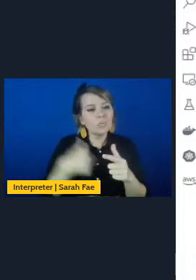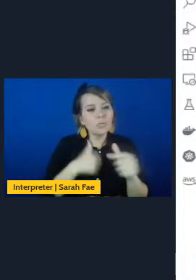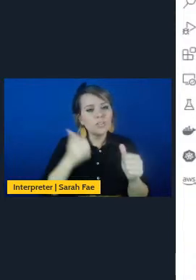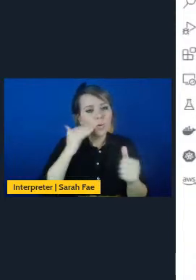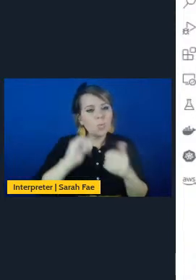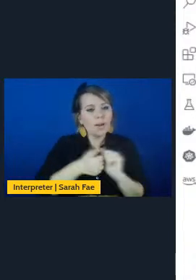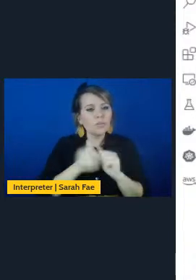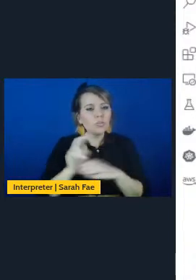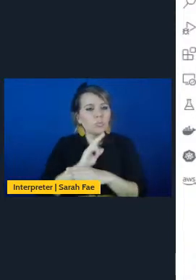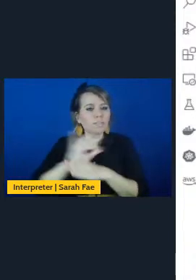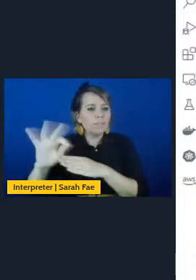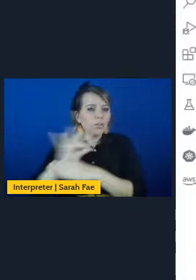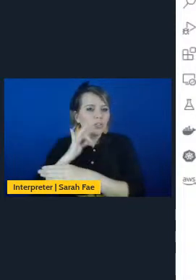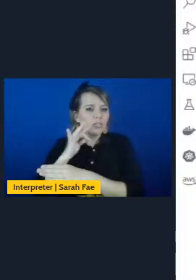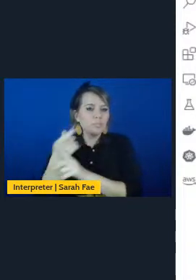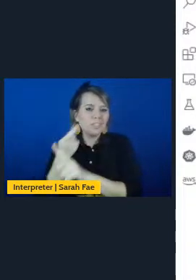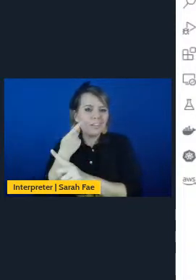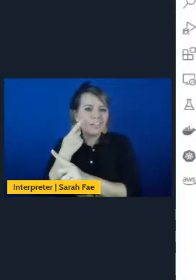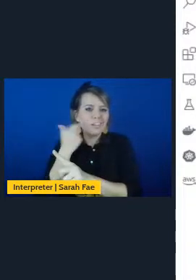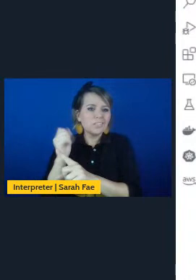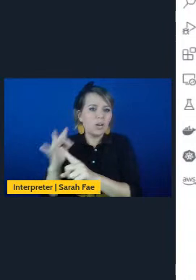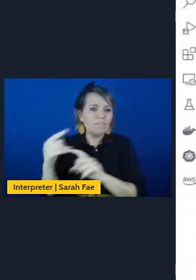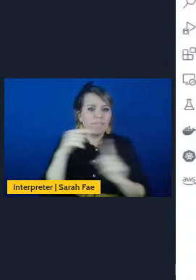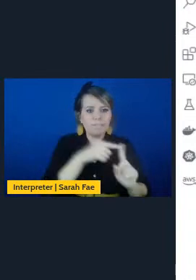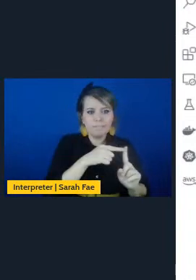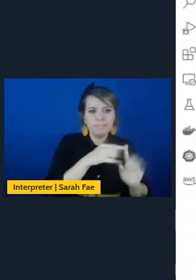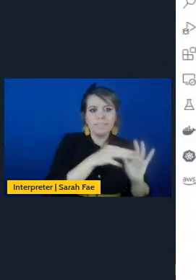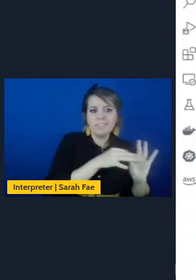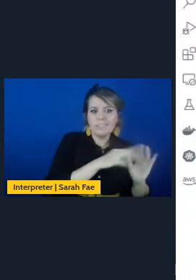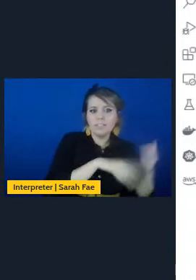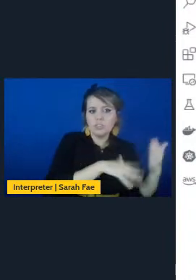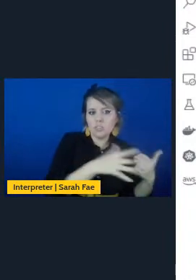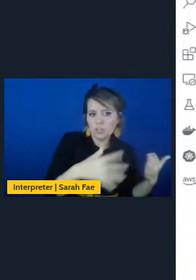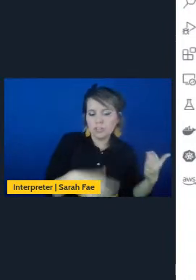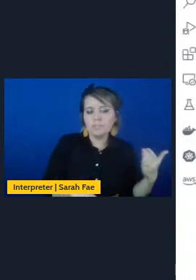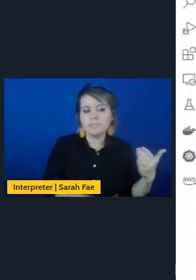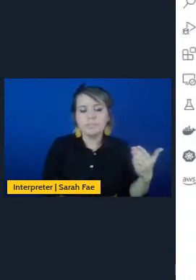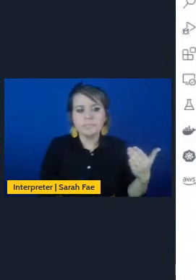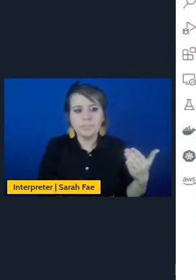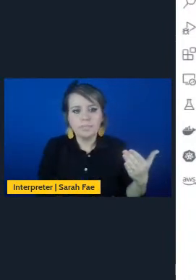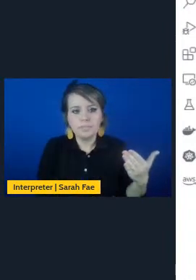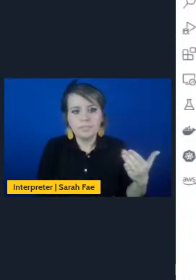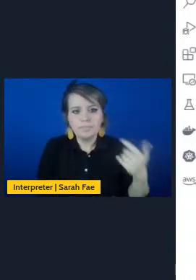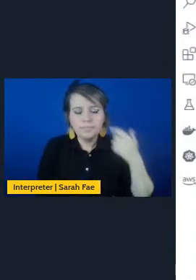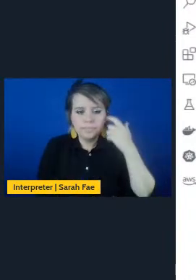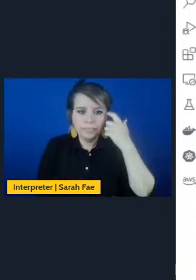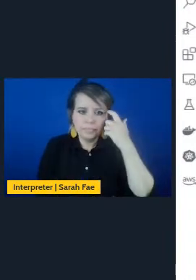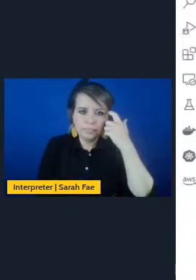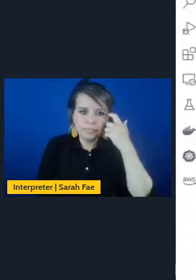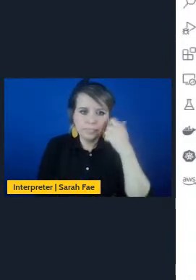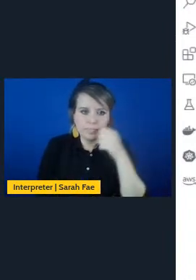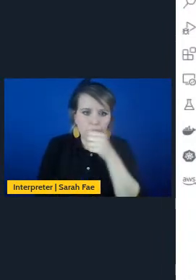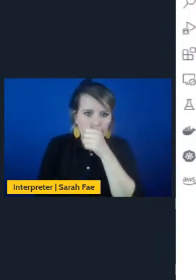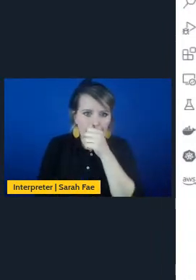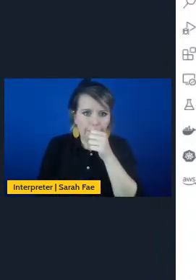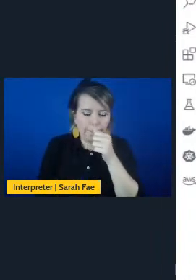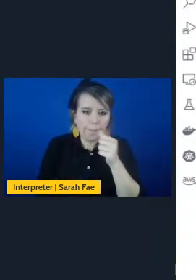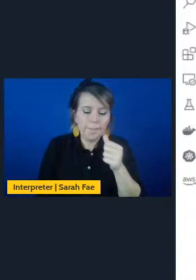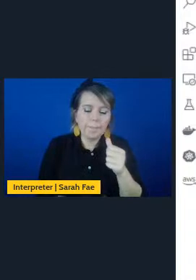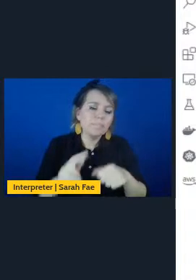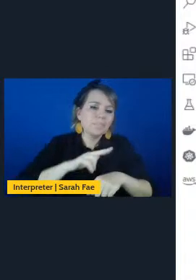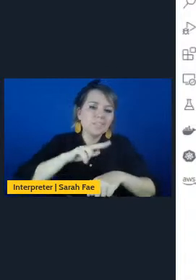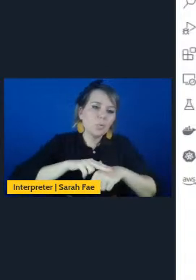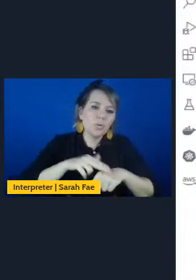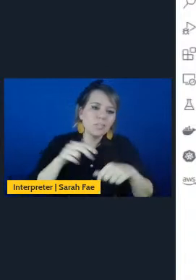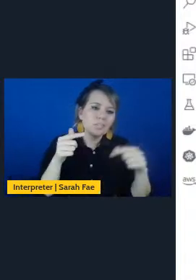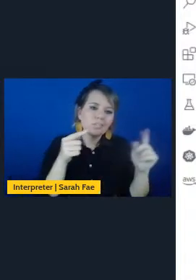chart right here, and I create this WordPress props to configure. And of course, I've this is just for